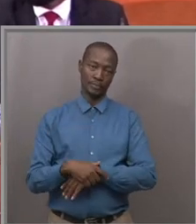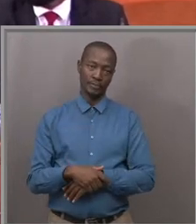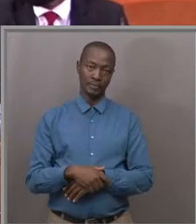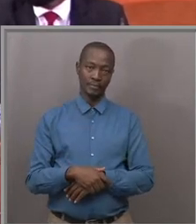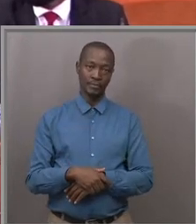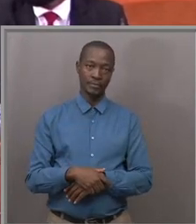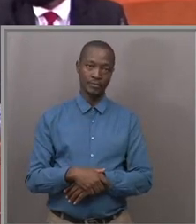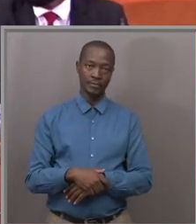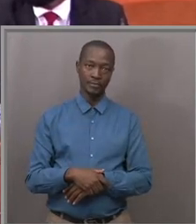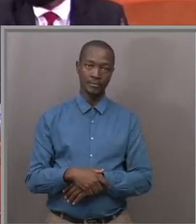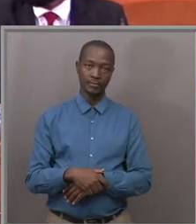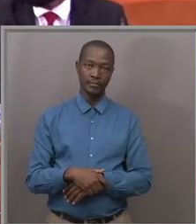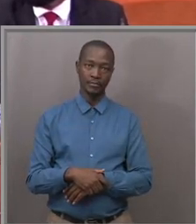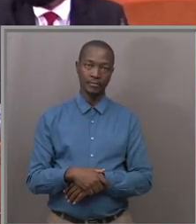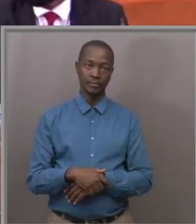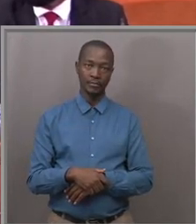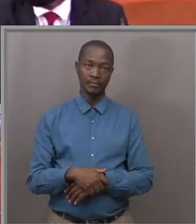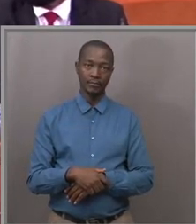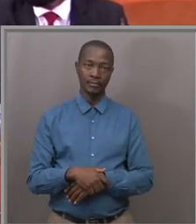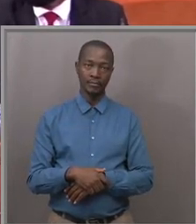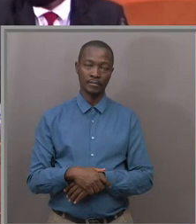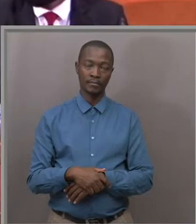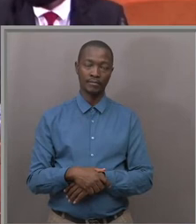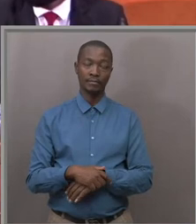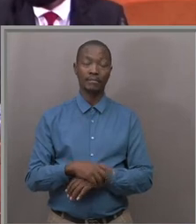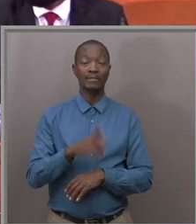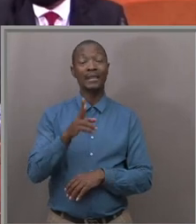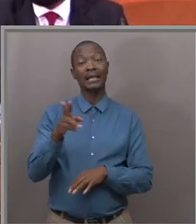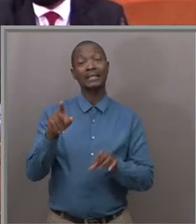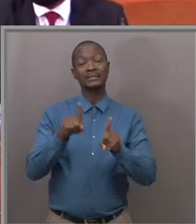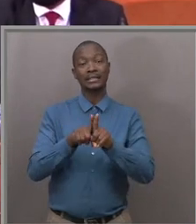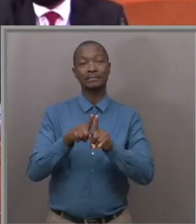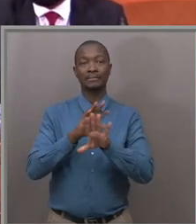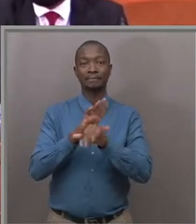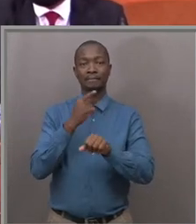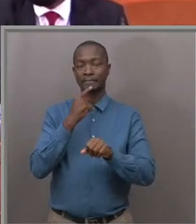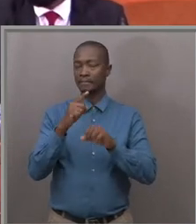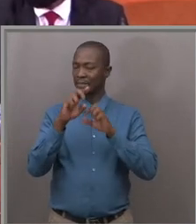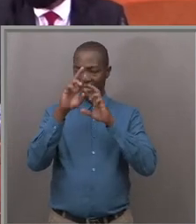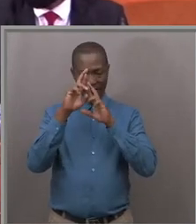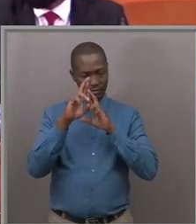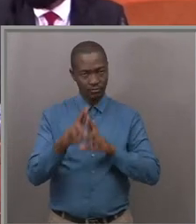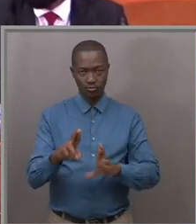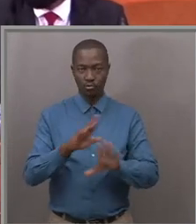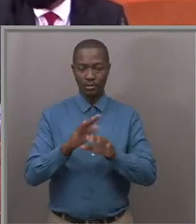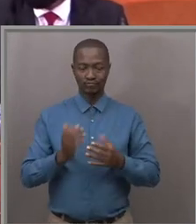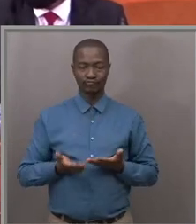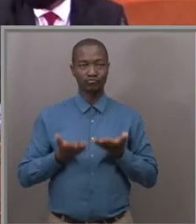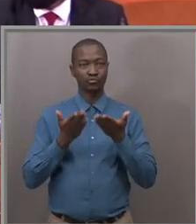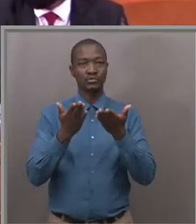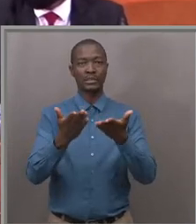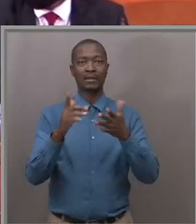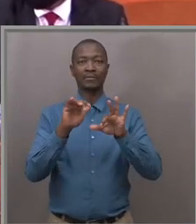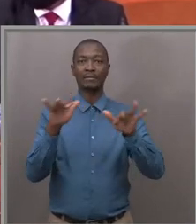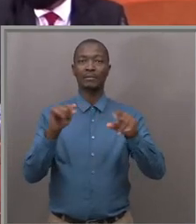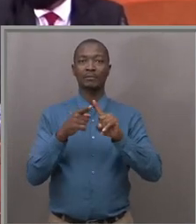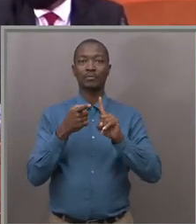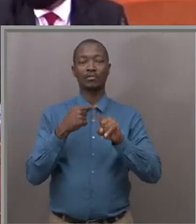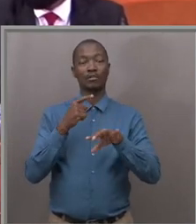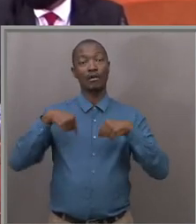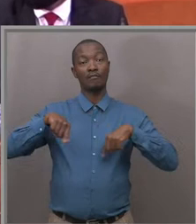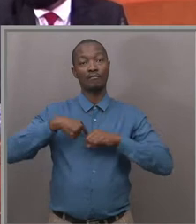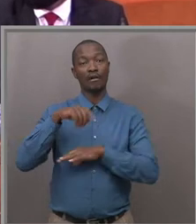Once again, I would like to say it is an honor to serve the people of our province. This